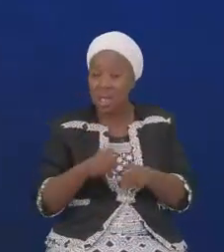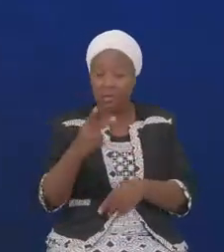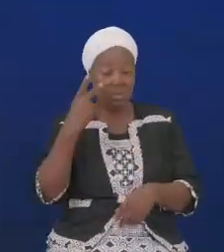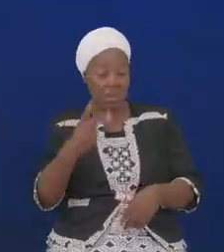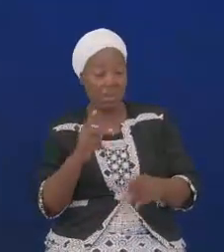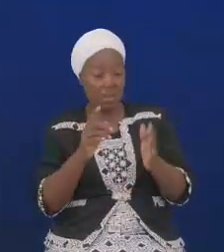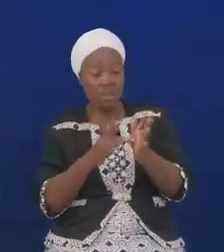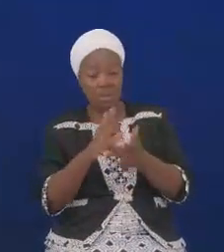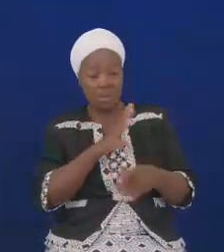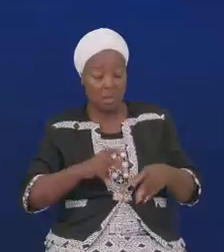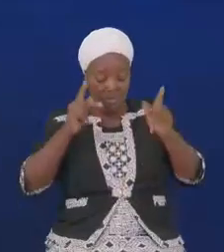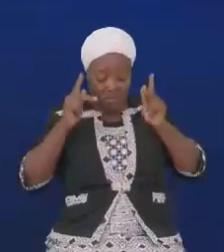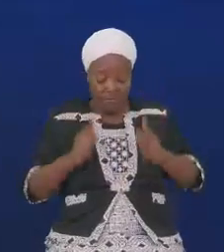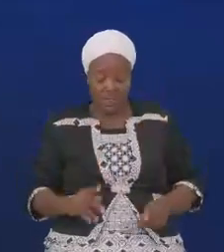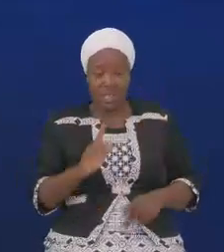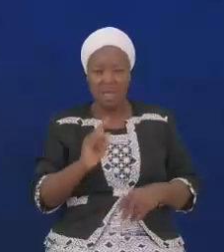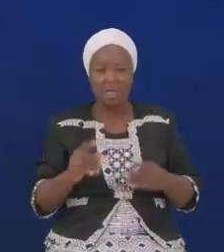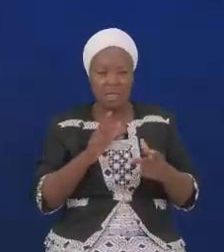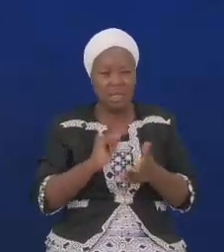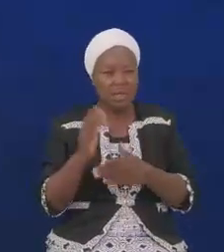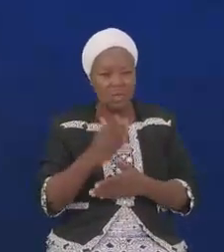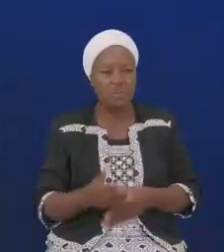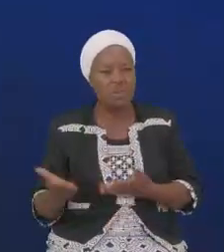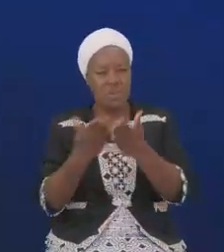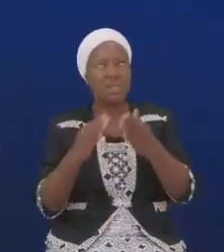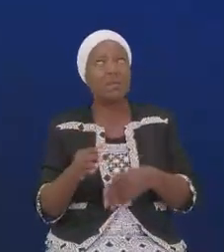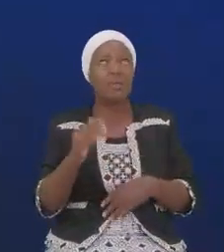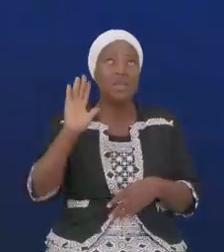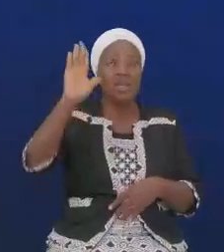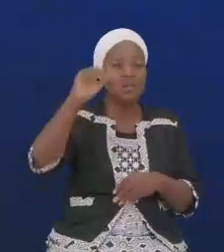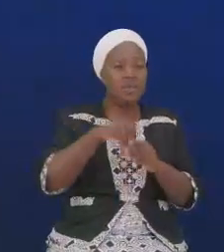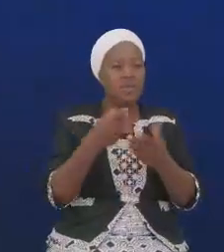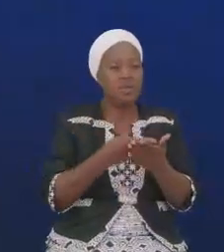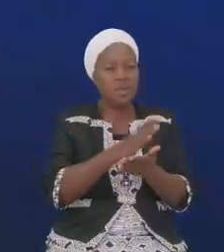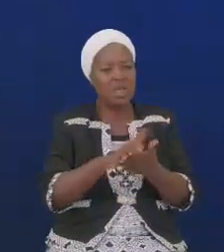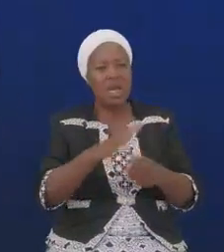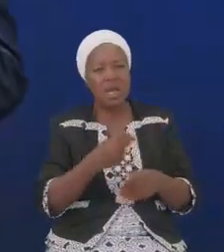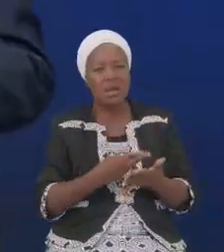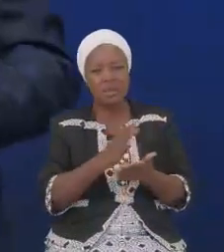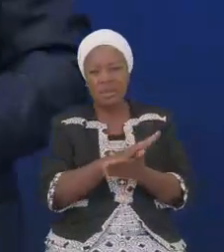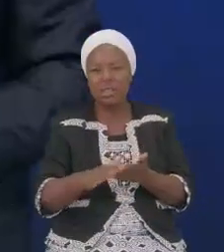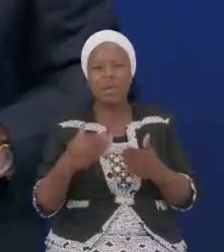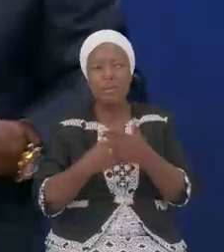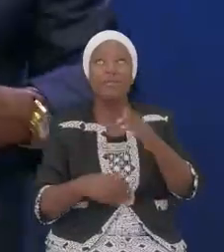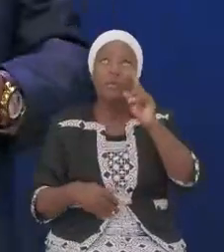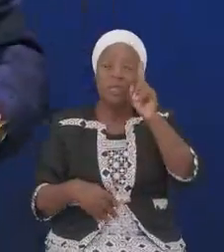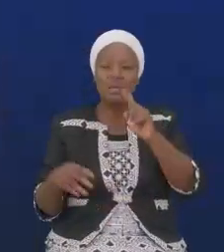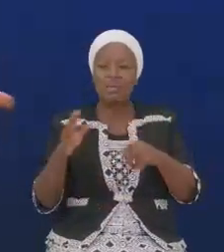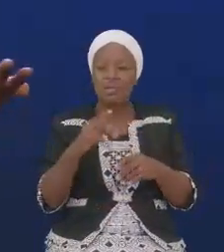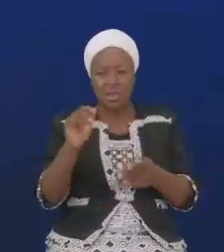you serve him in holiness and righteousness before him. That's what you do. The grace will be there,